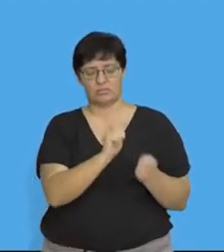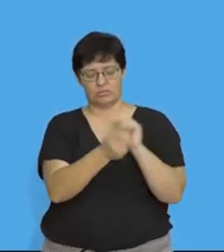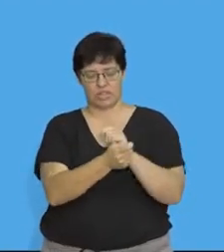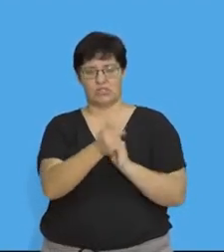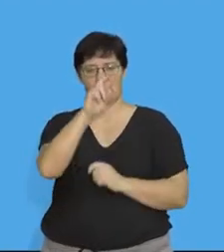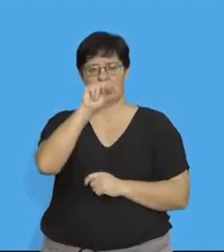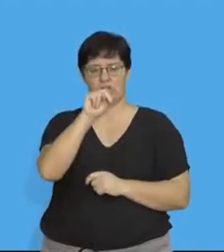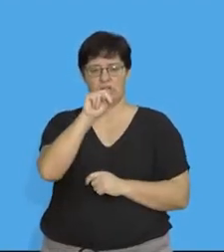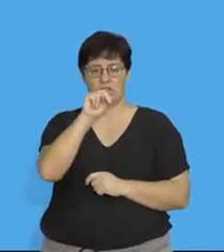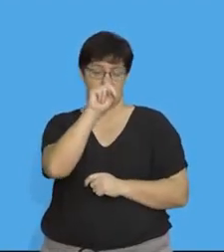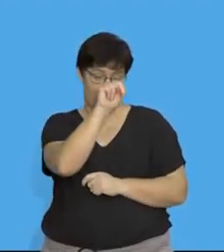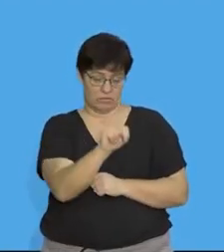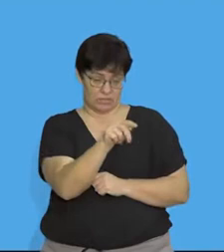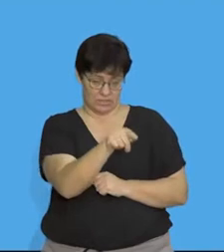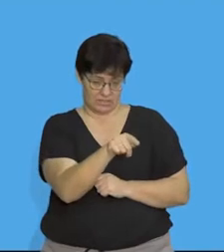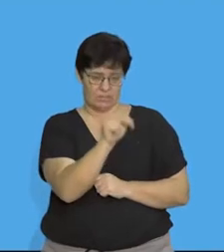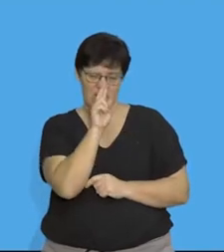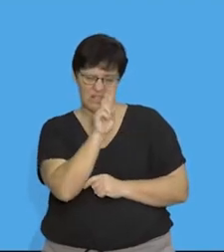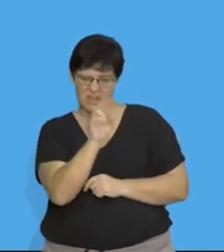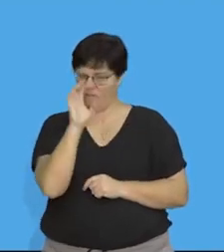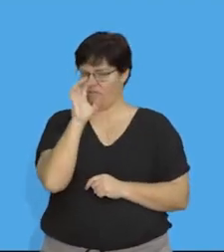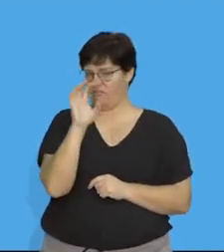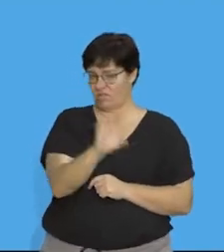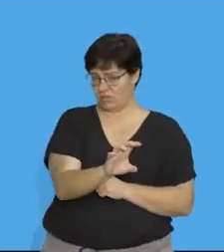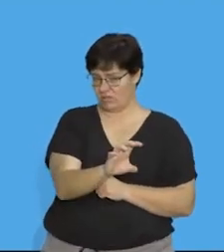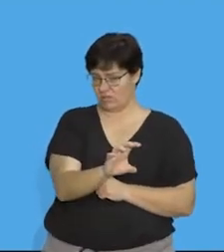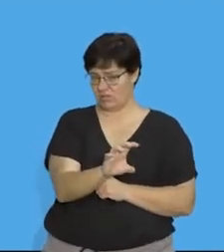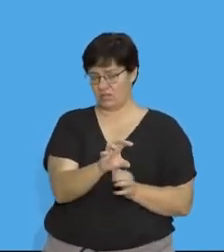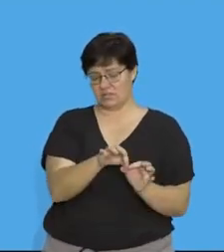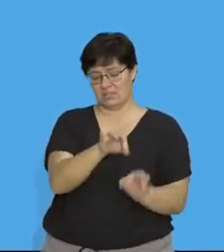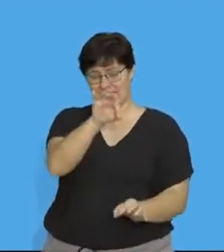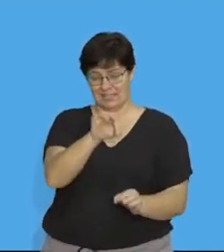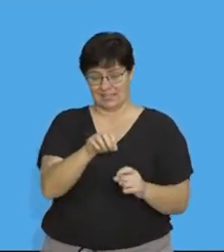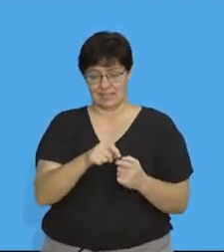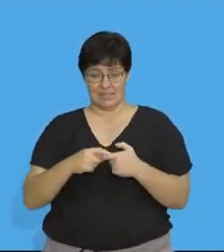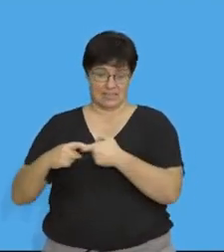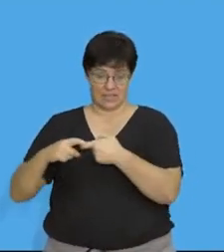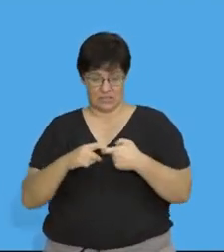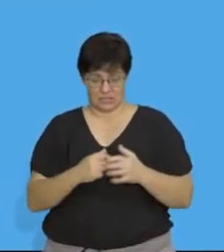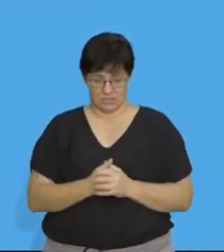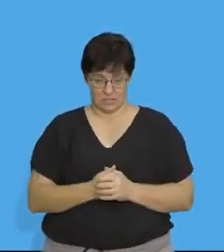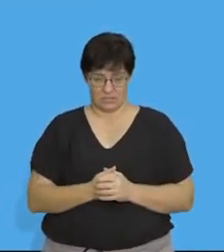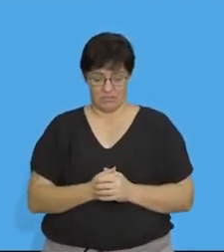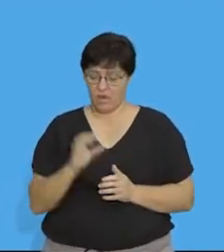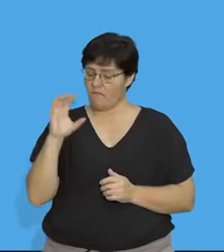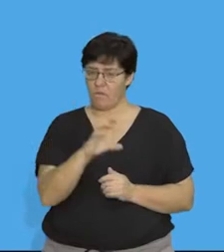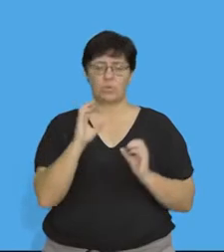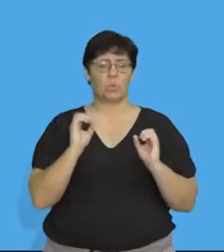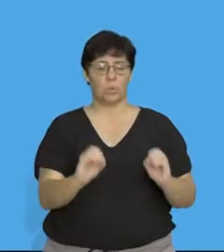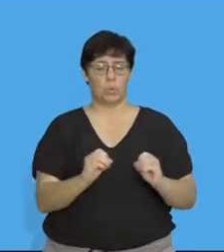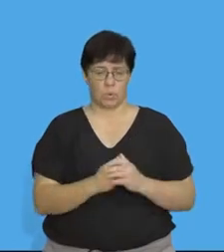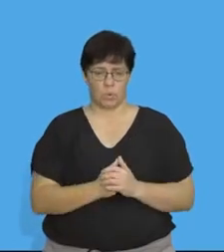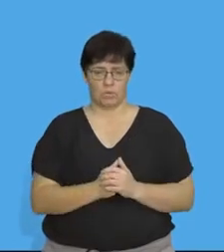and I'm recognizing that I'm looking at a force versus extension. When there was no force applied, notice there